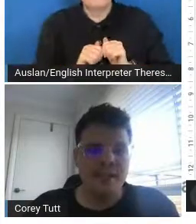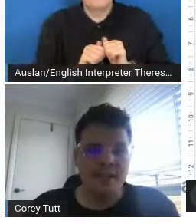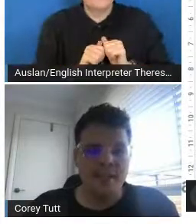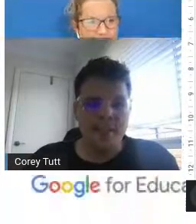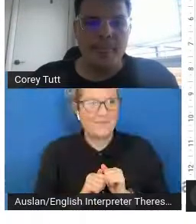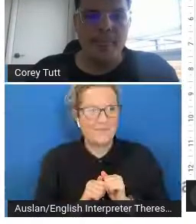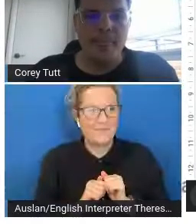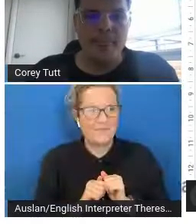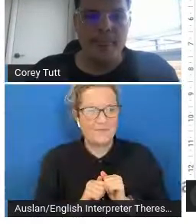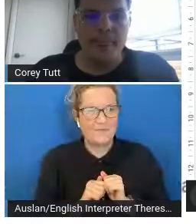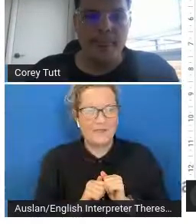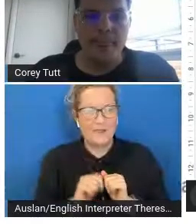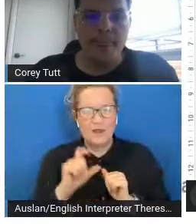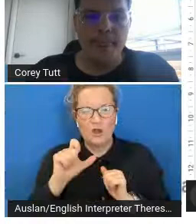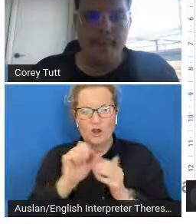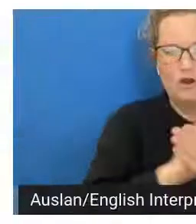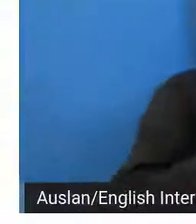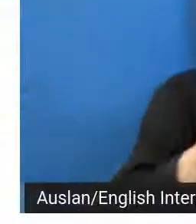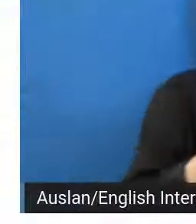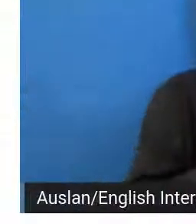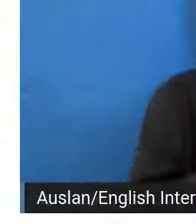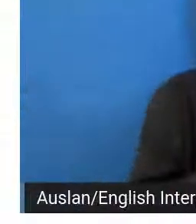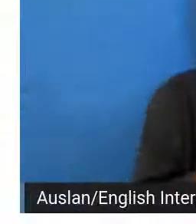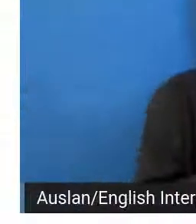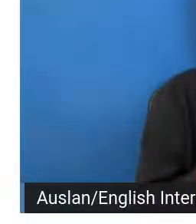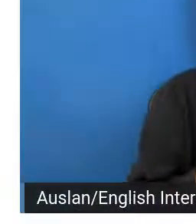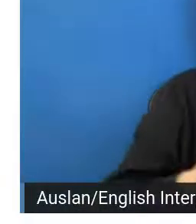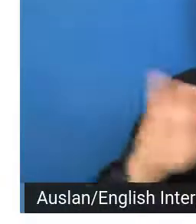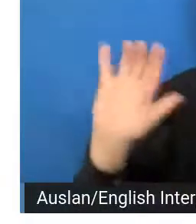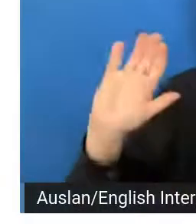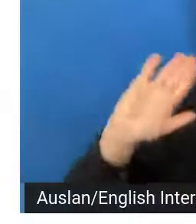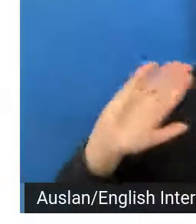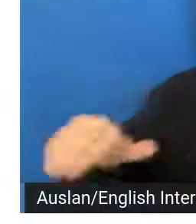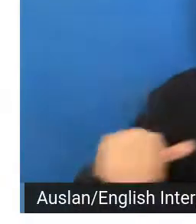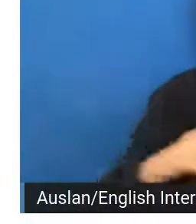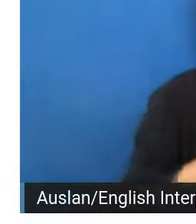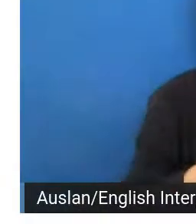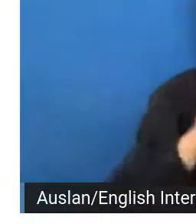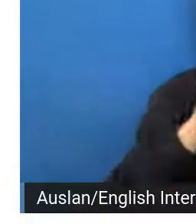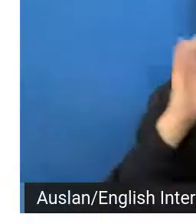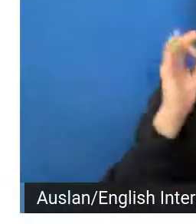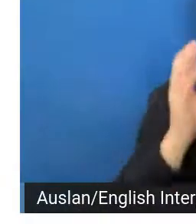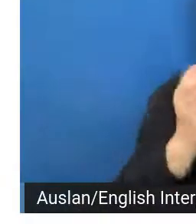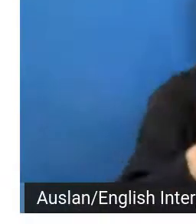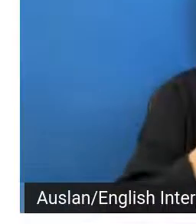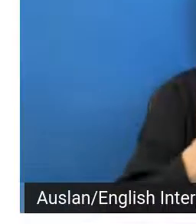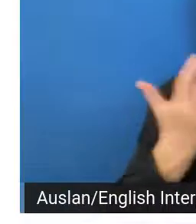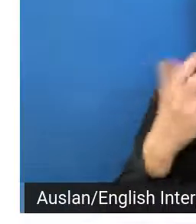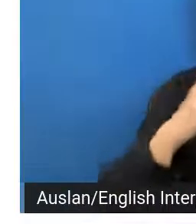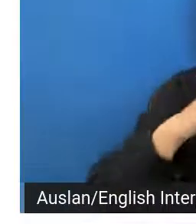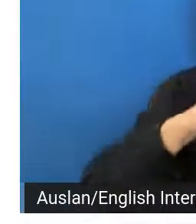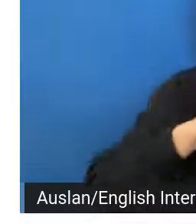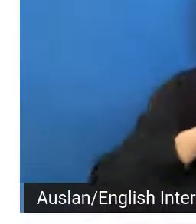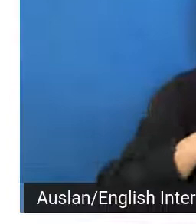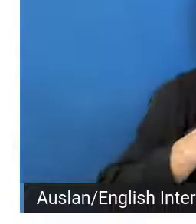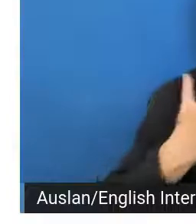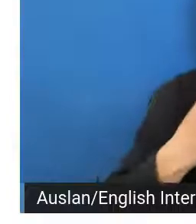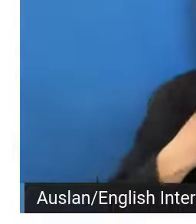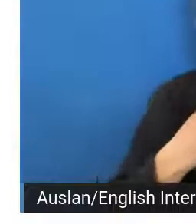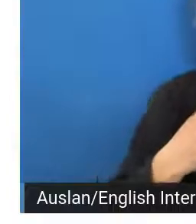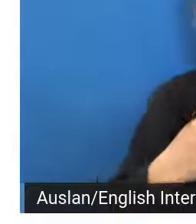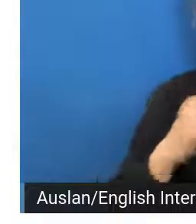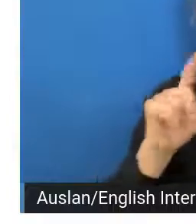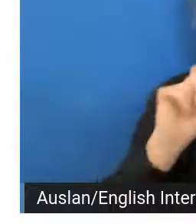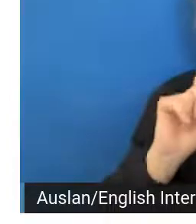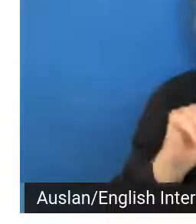the Chromebook out. And I think we're going to start off with any questions and answers for Corey that we didn't get